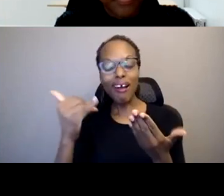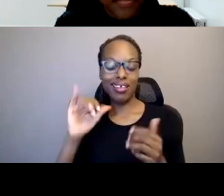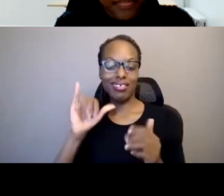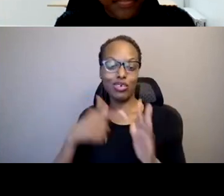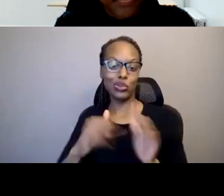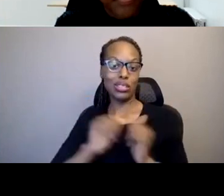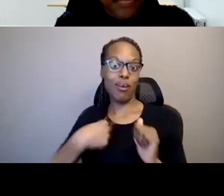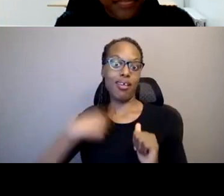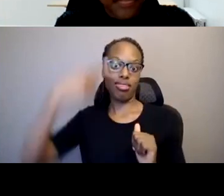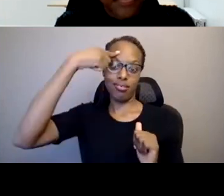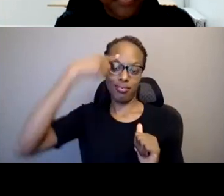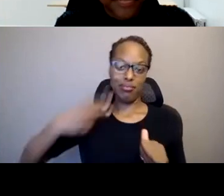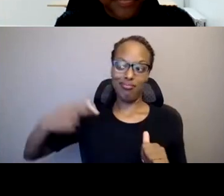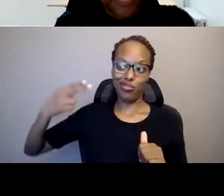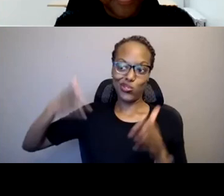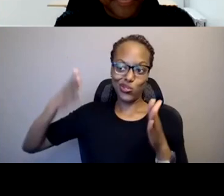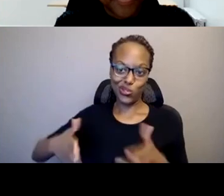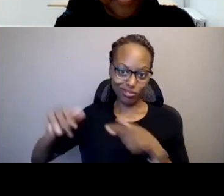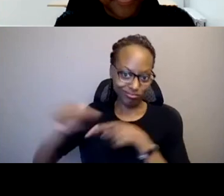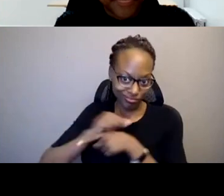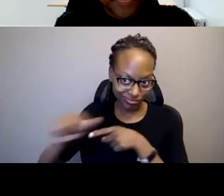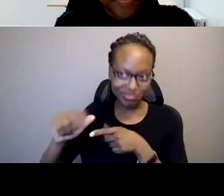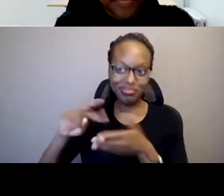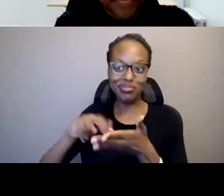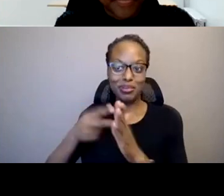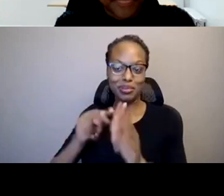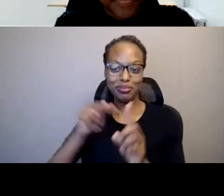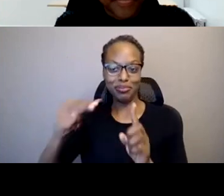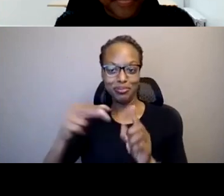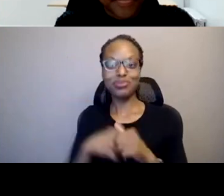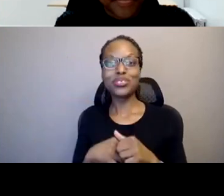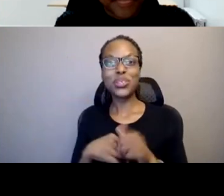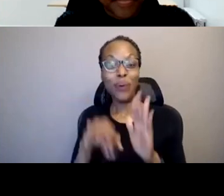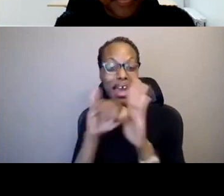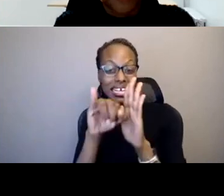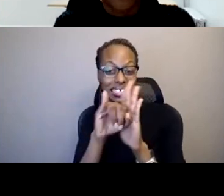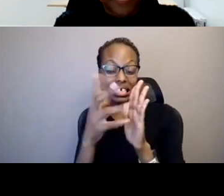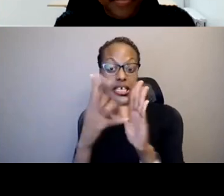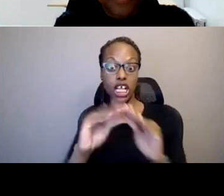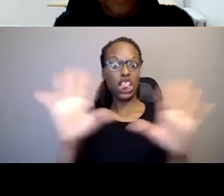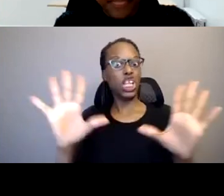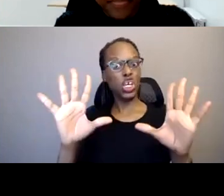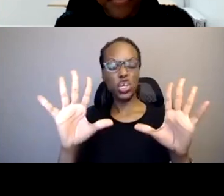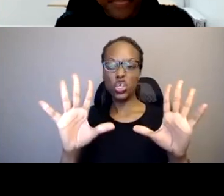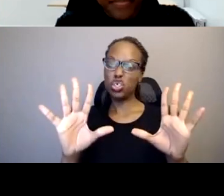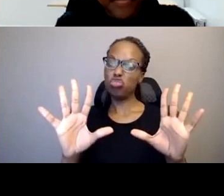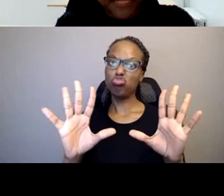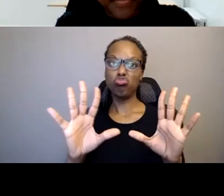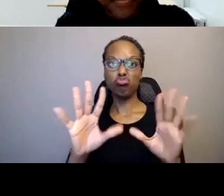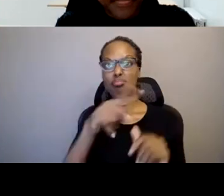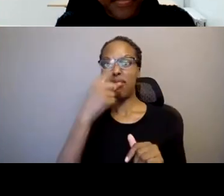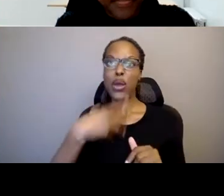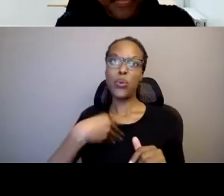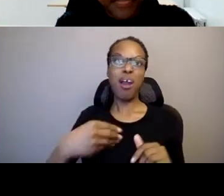and so, but yeah, it's a shifting and sometimes a slippery thing, identity, and constructed and